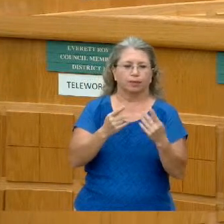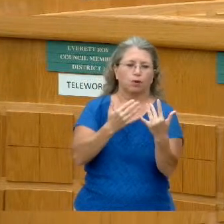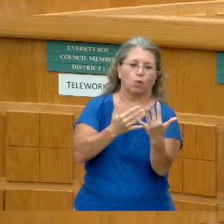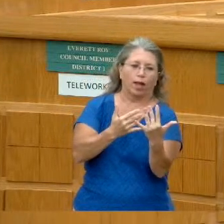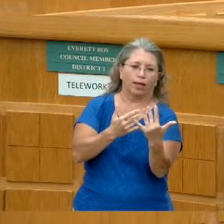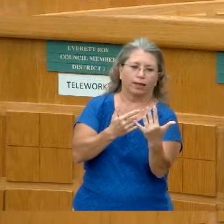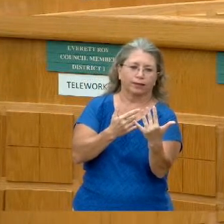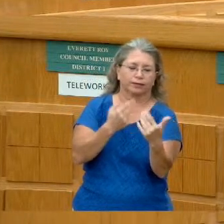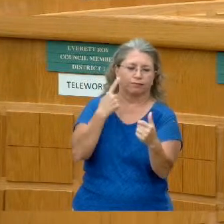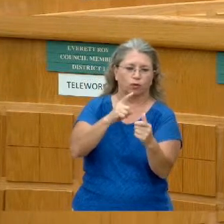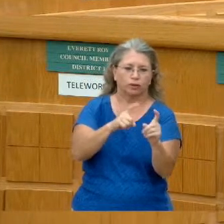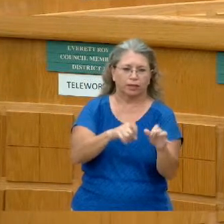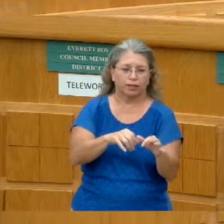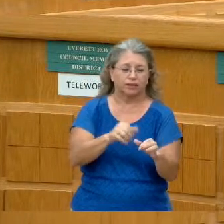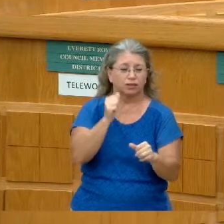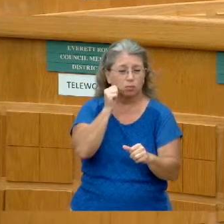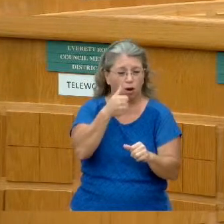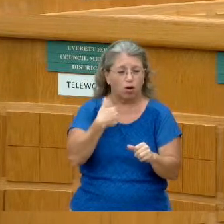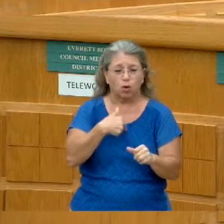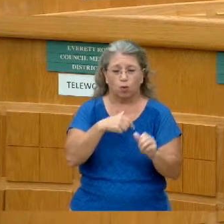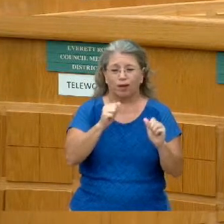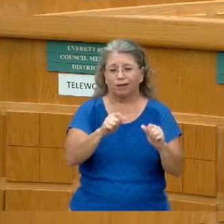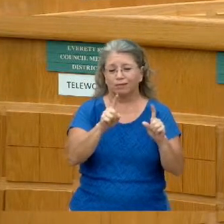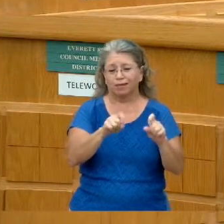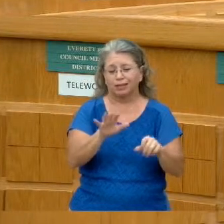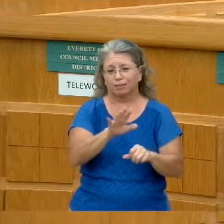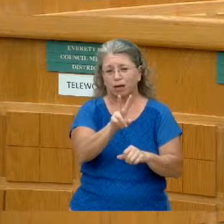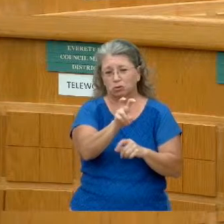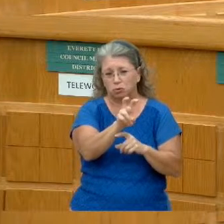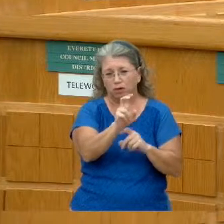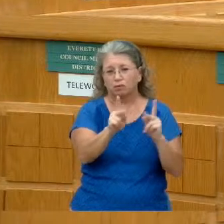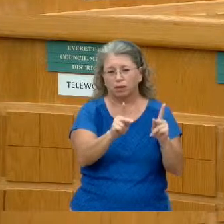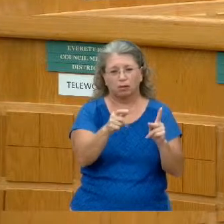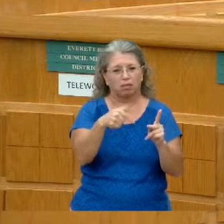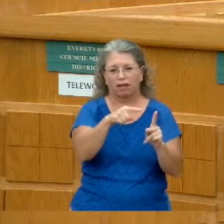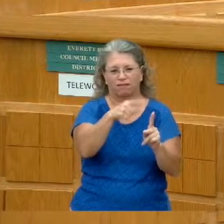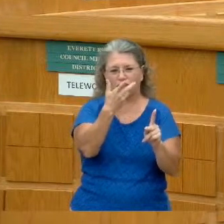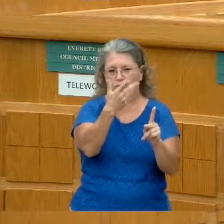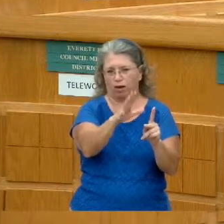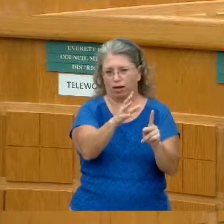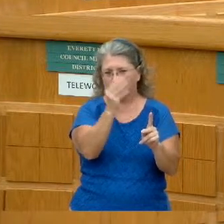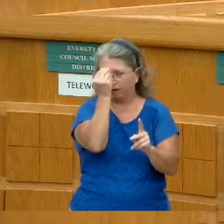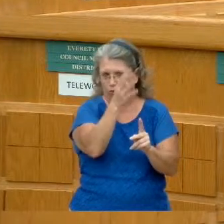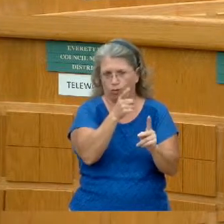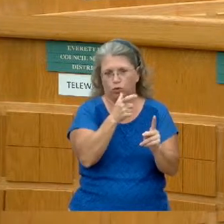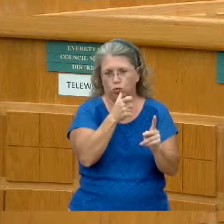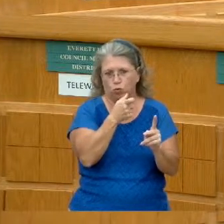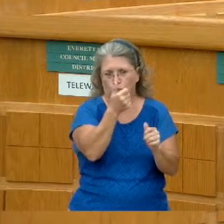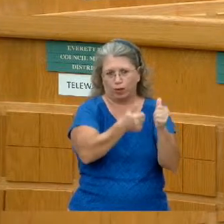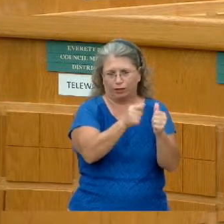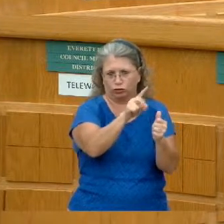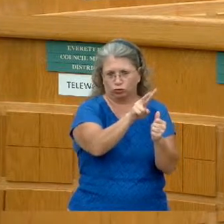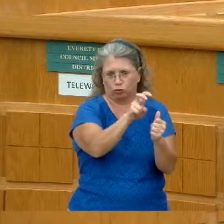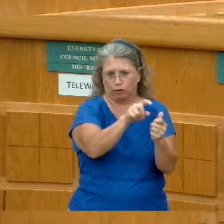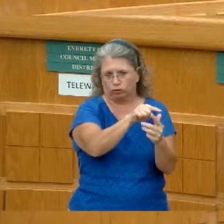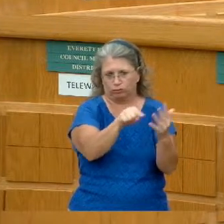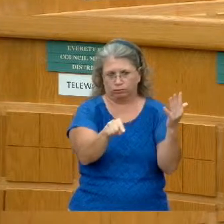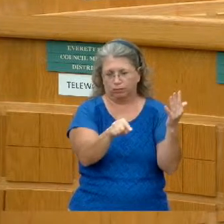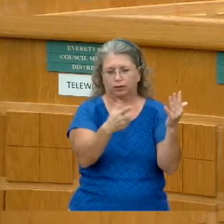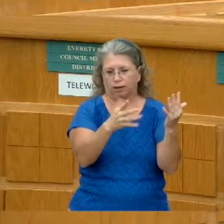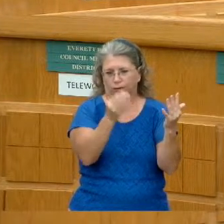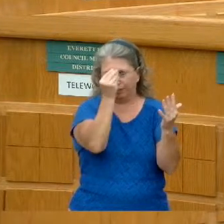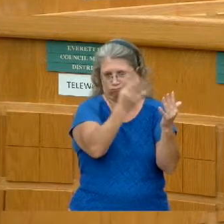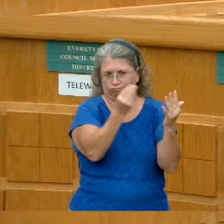so tomorrow we're going to test about 200, and they've already been notified. So the